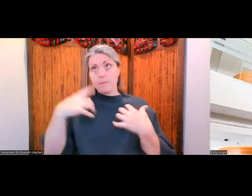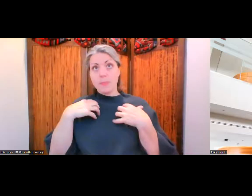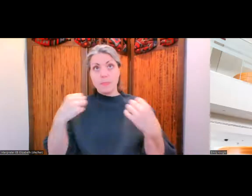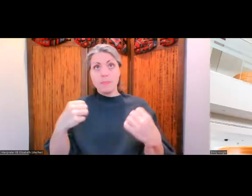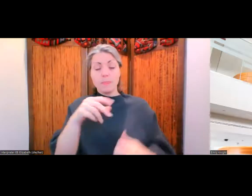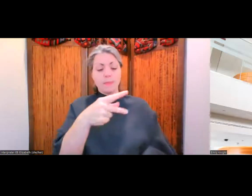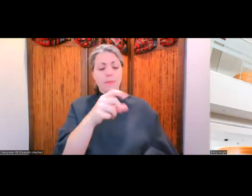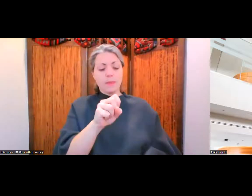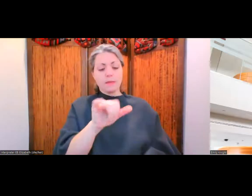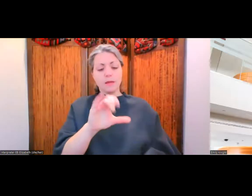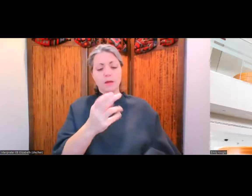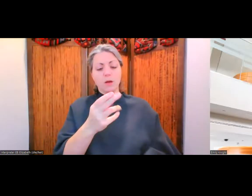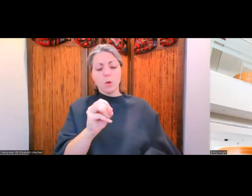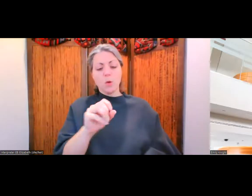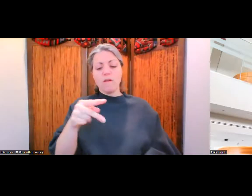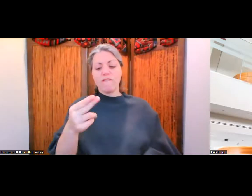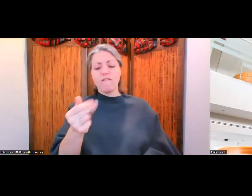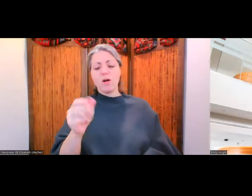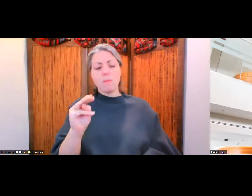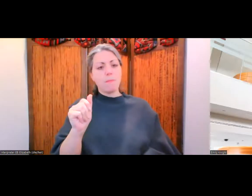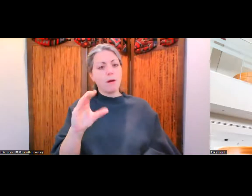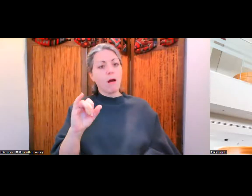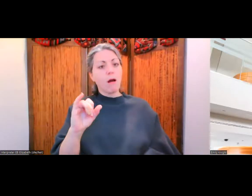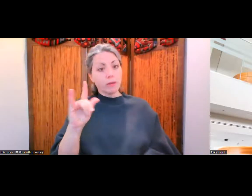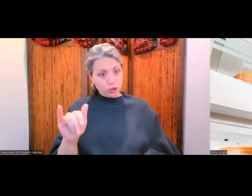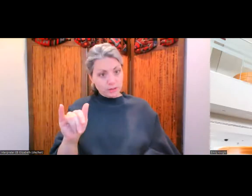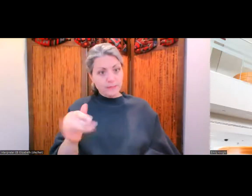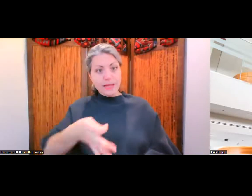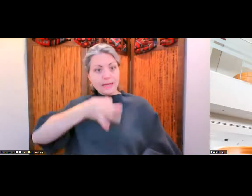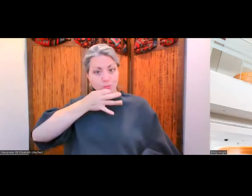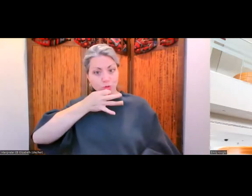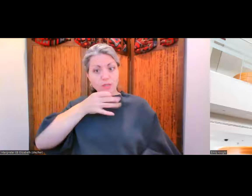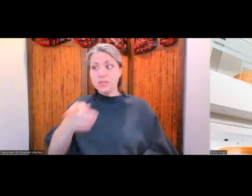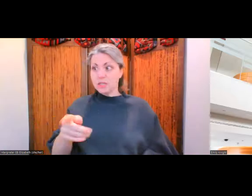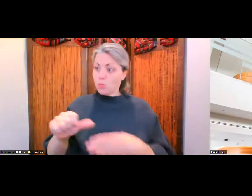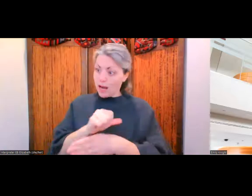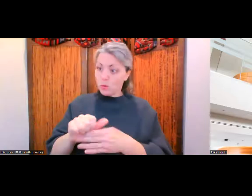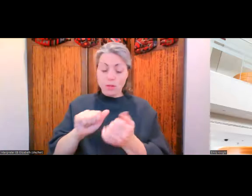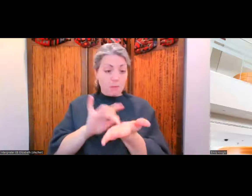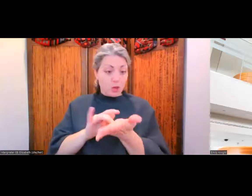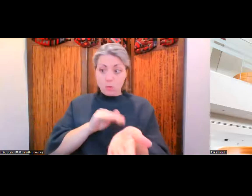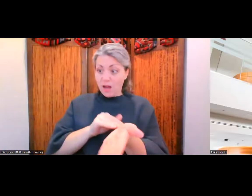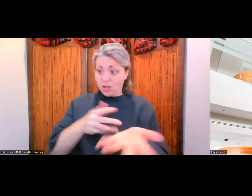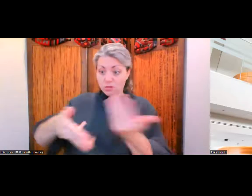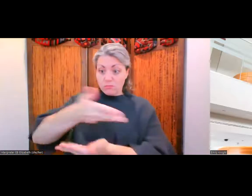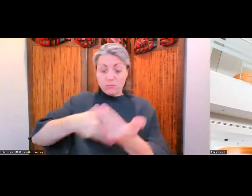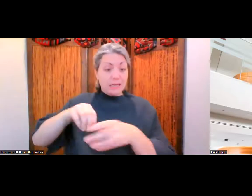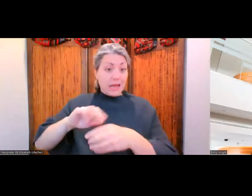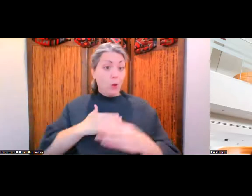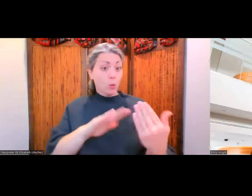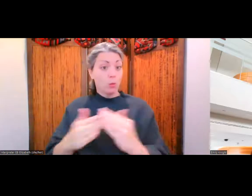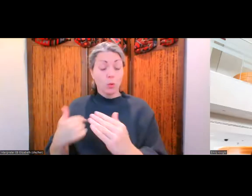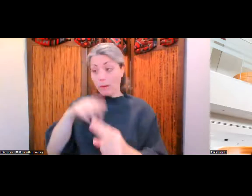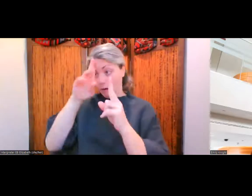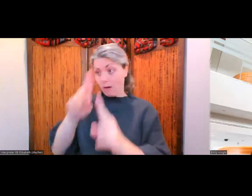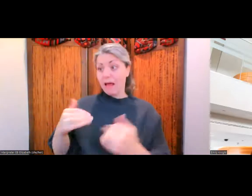of Rochester ECHO series, which helps with education of medical providers in our community. And we are honored to have her